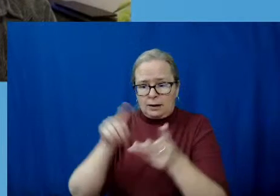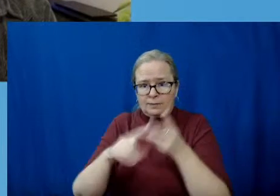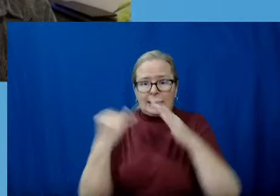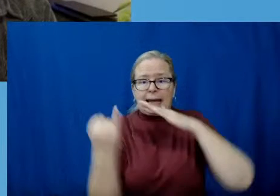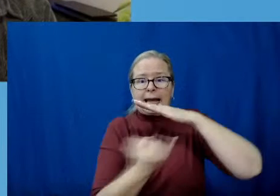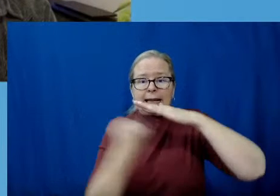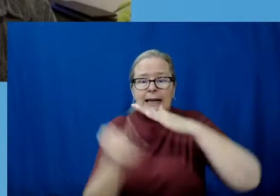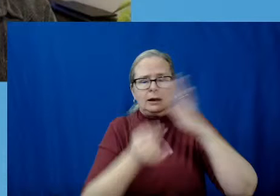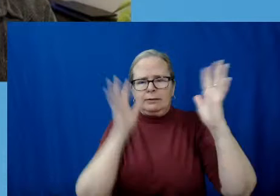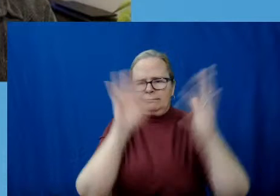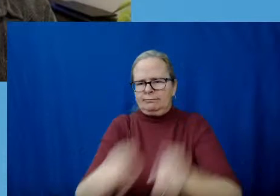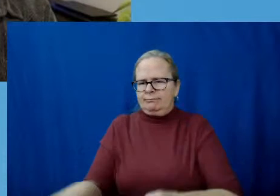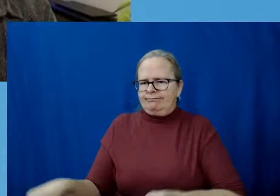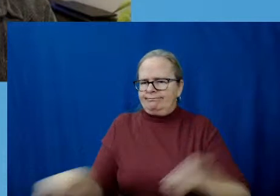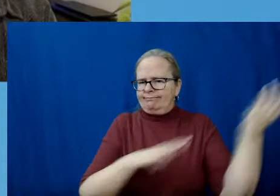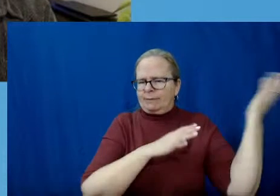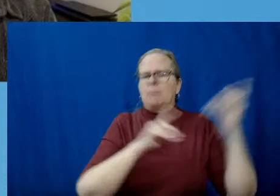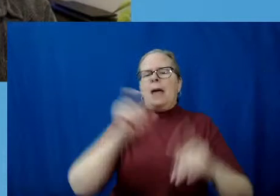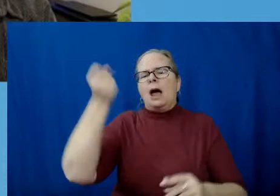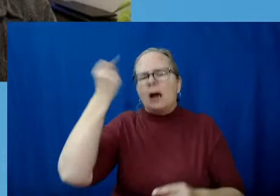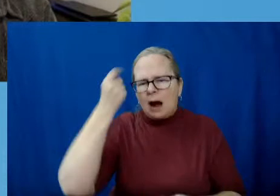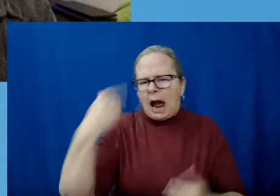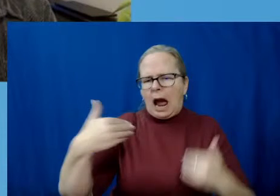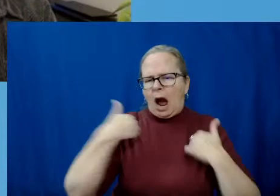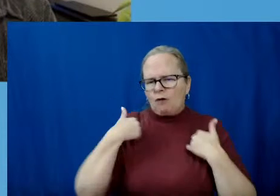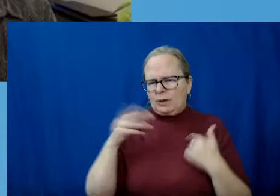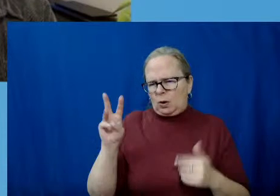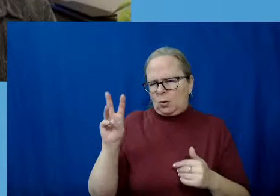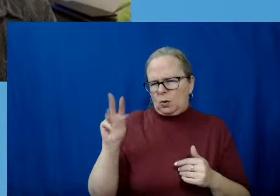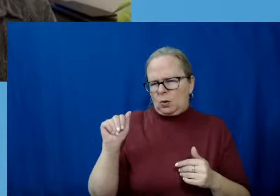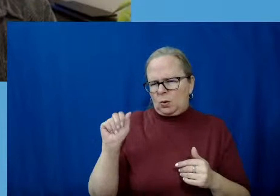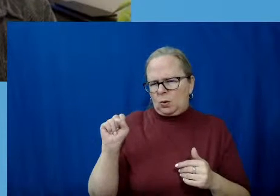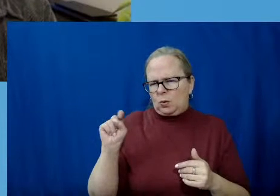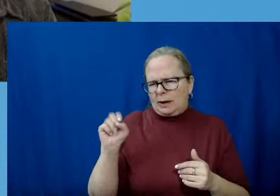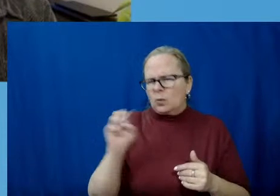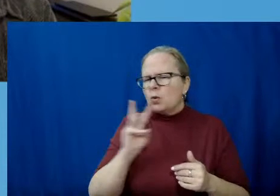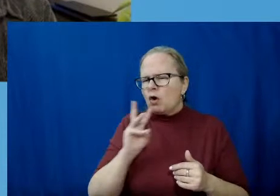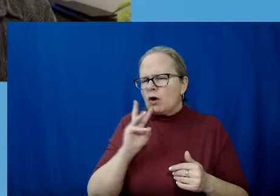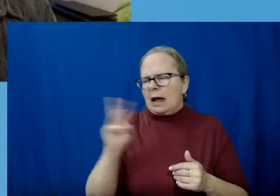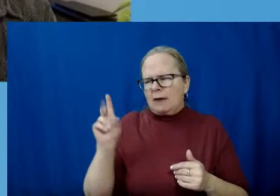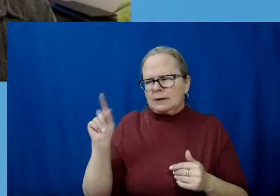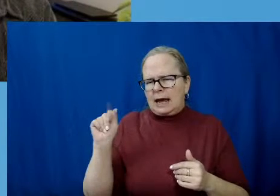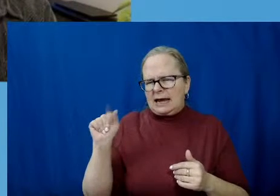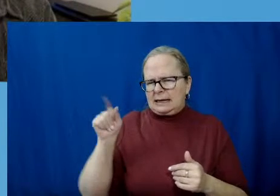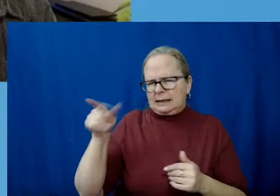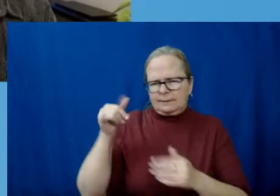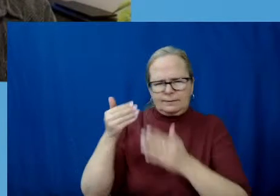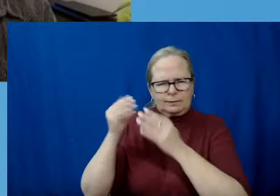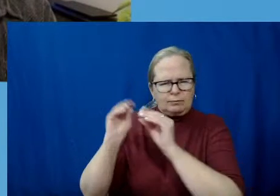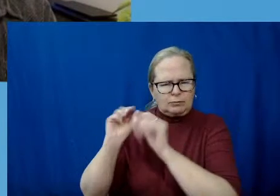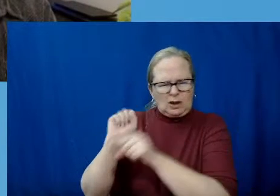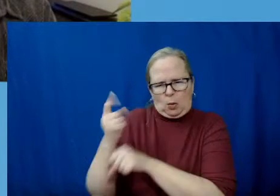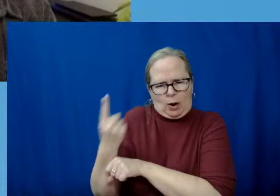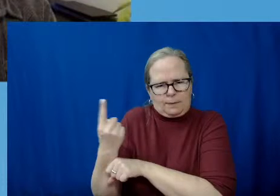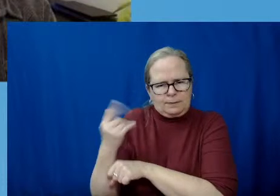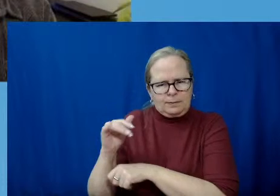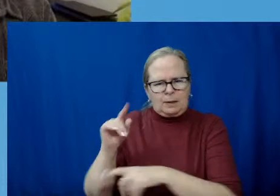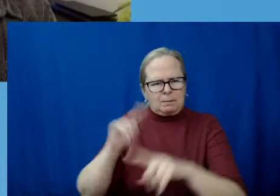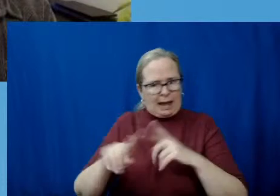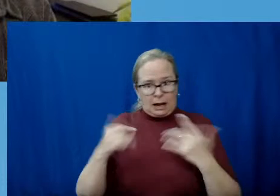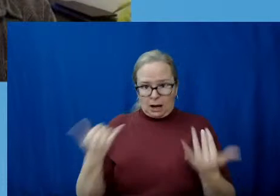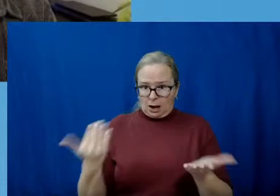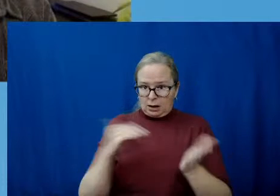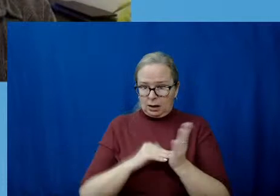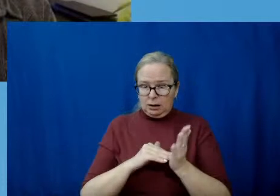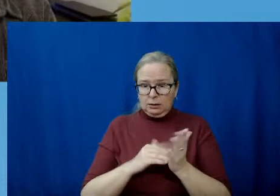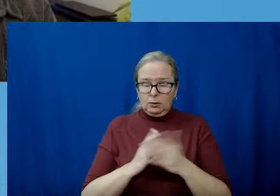this uphill climb again, where we are again over 1,000 cases in hospital, where we are again killing our healthcare workers.